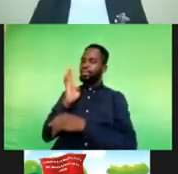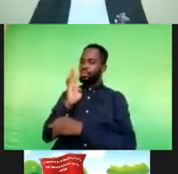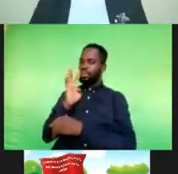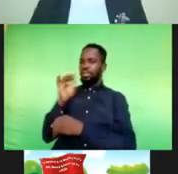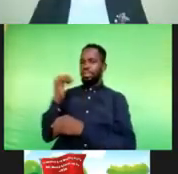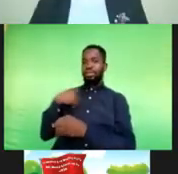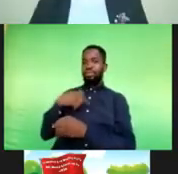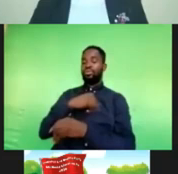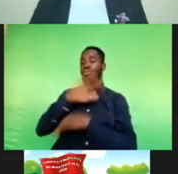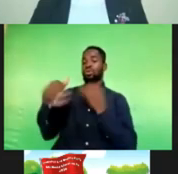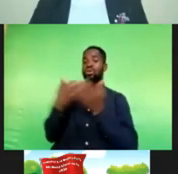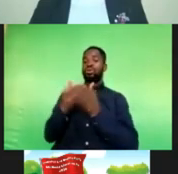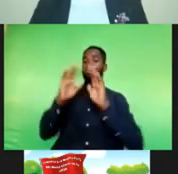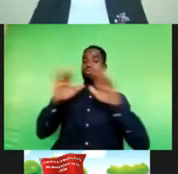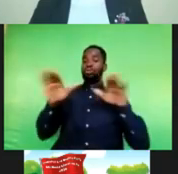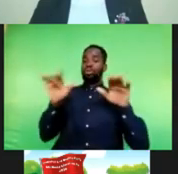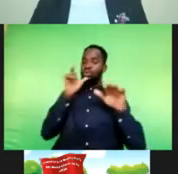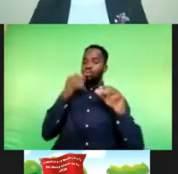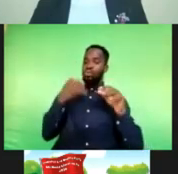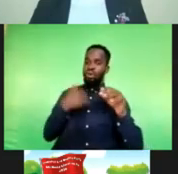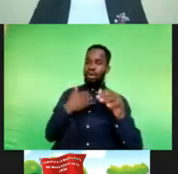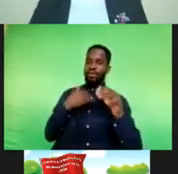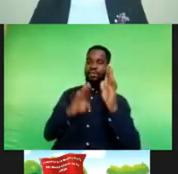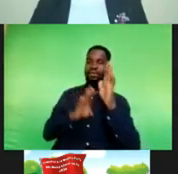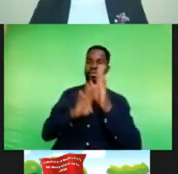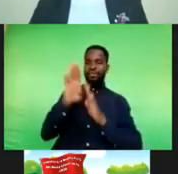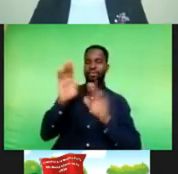for all the children who have already developed language.